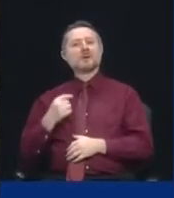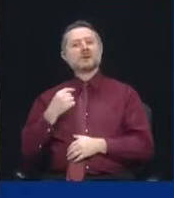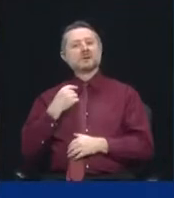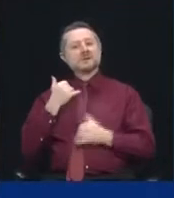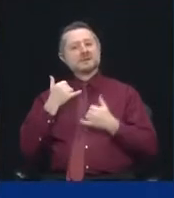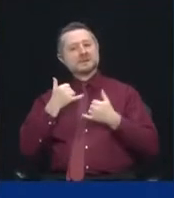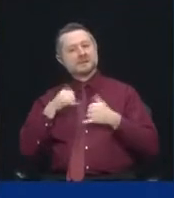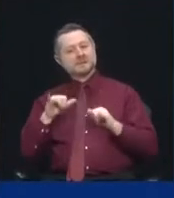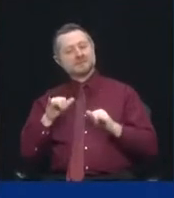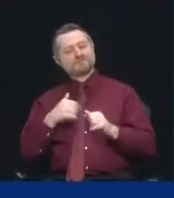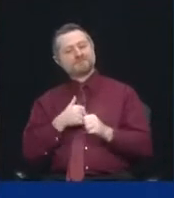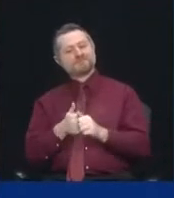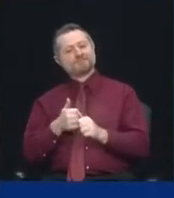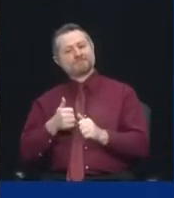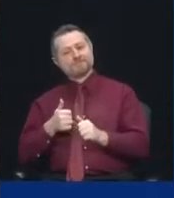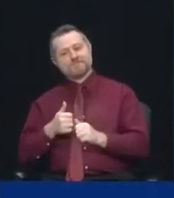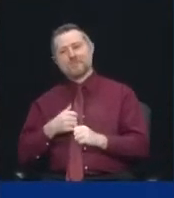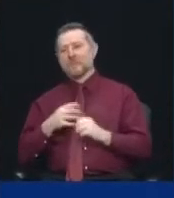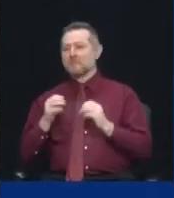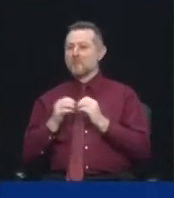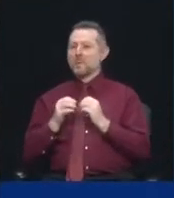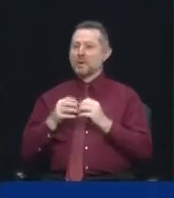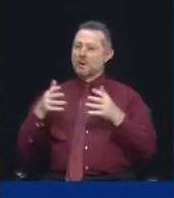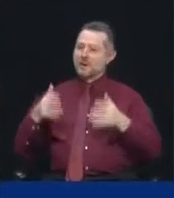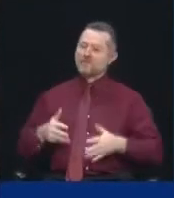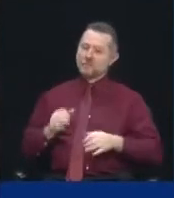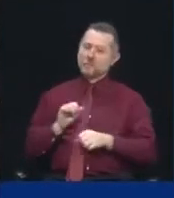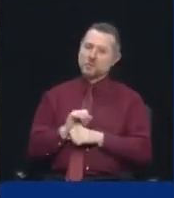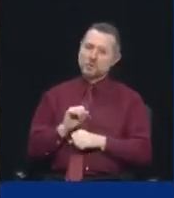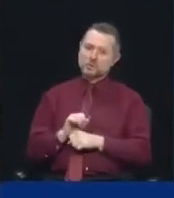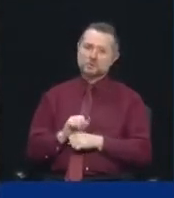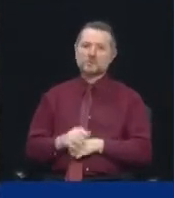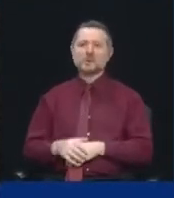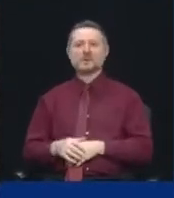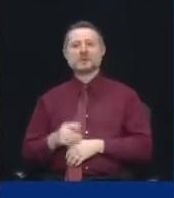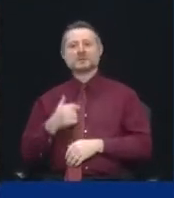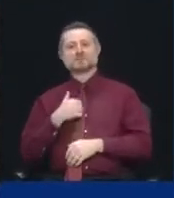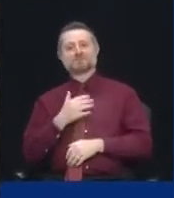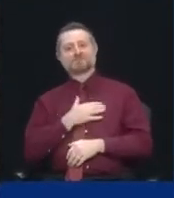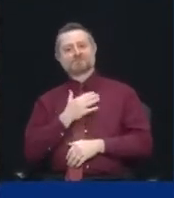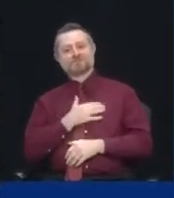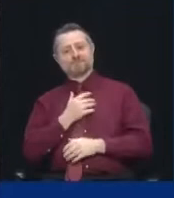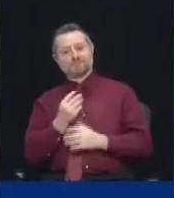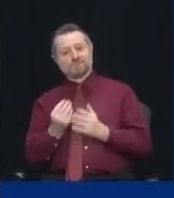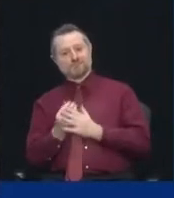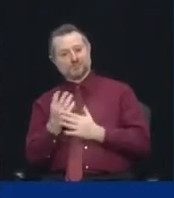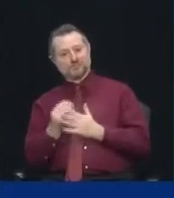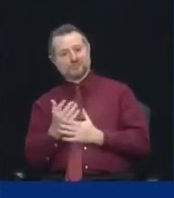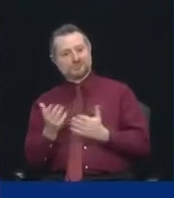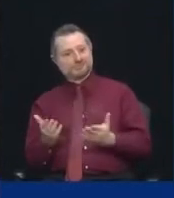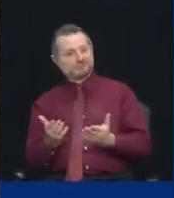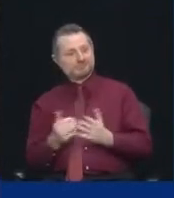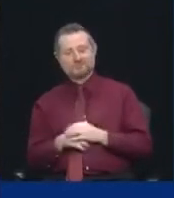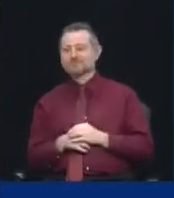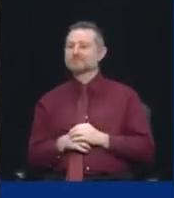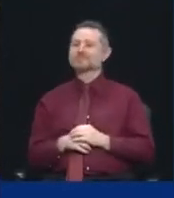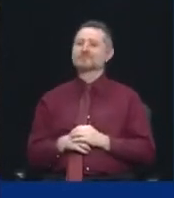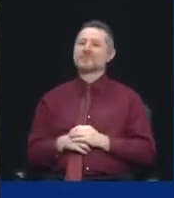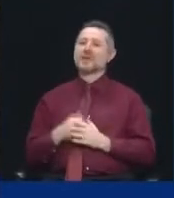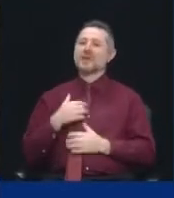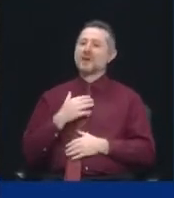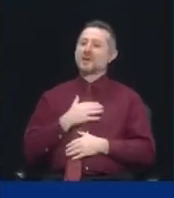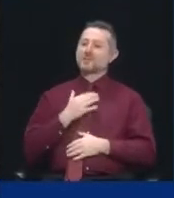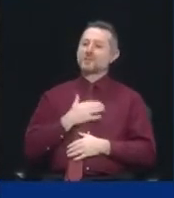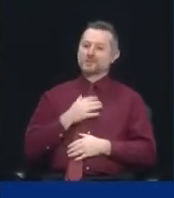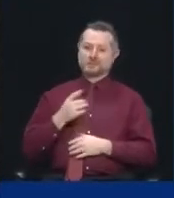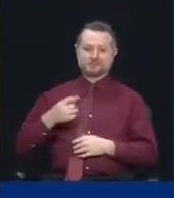We still have more to do. And I'm glad that it's spring. I'm glad that people can in many ways walk